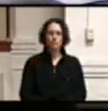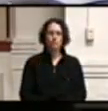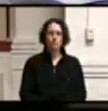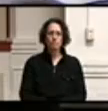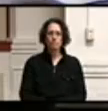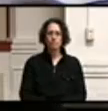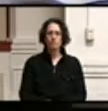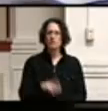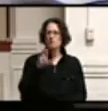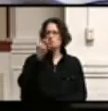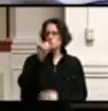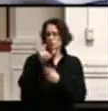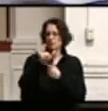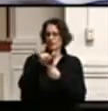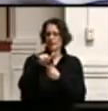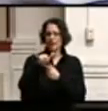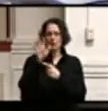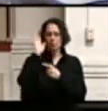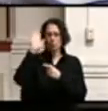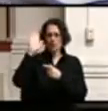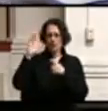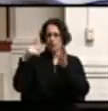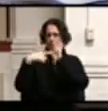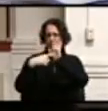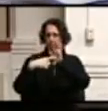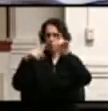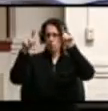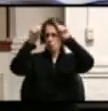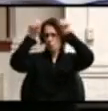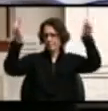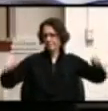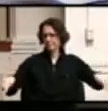just a few things before Ray puts the boards up and steals the show.